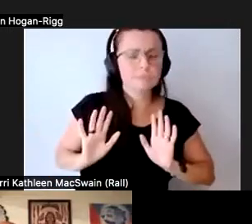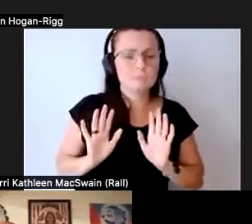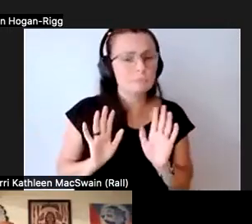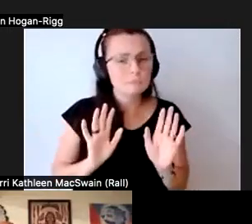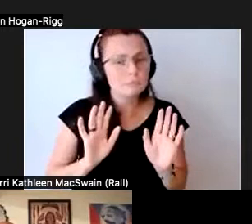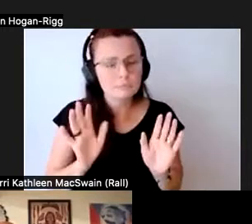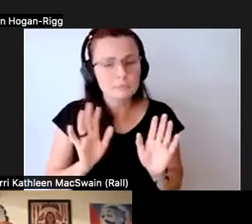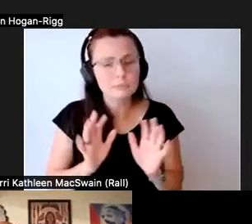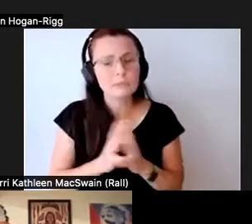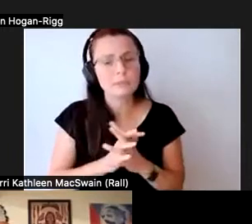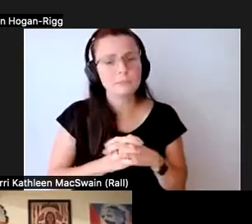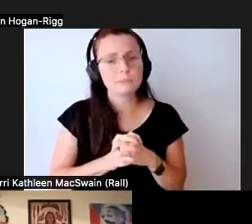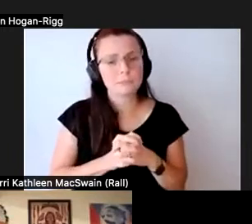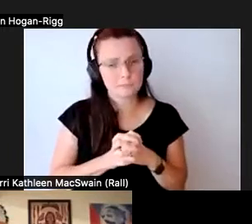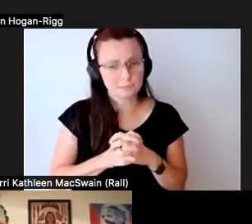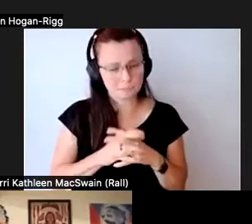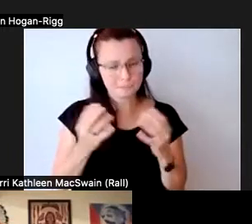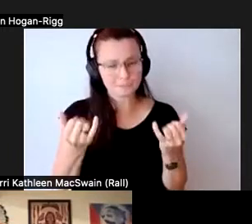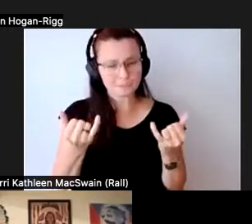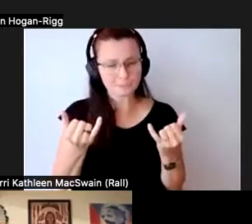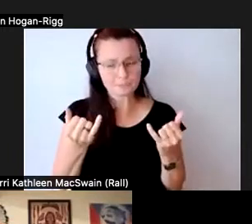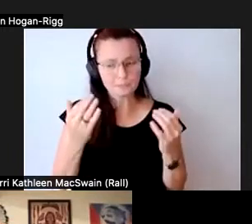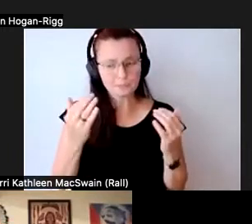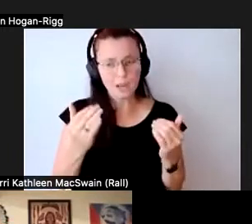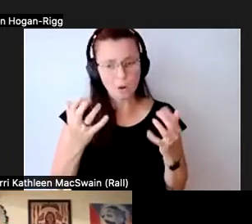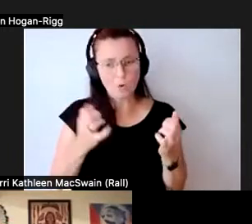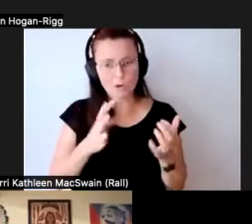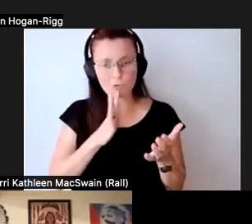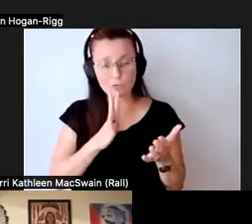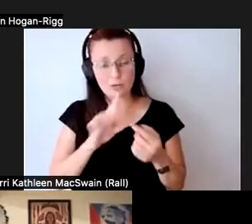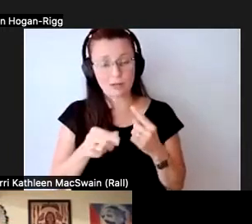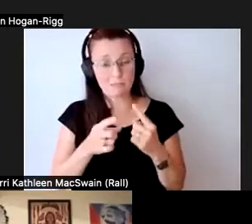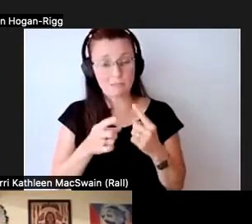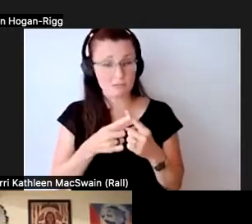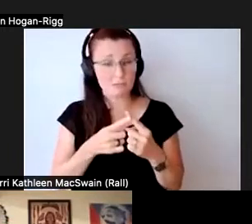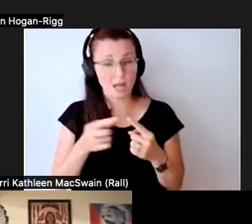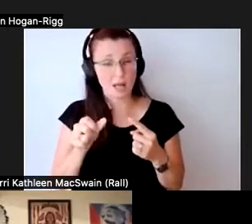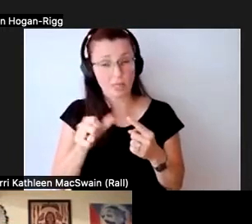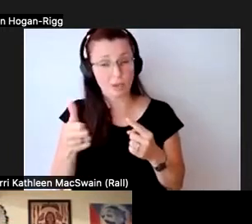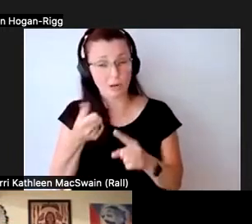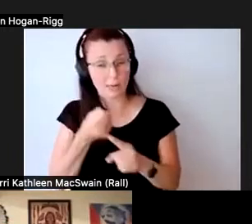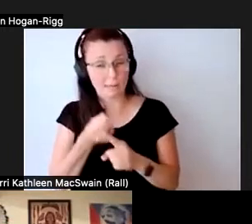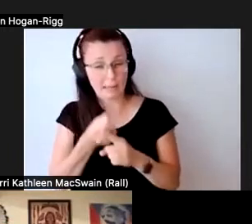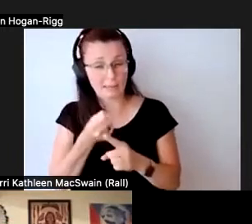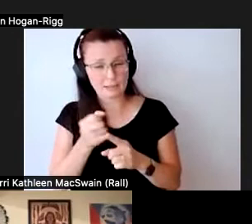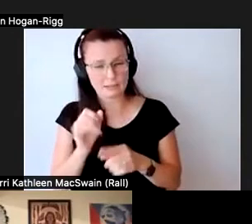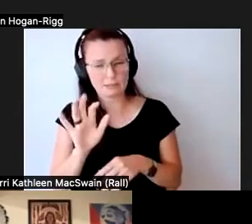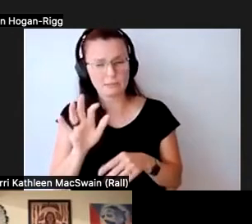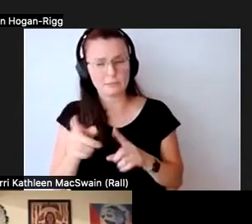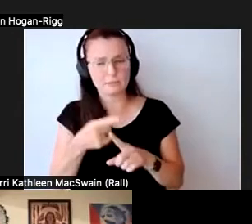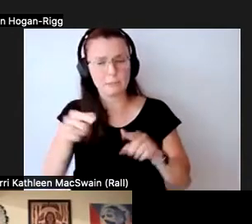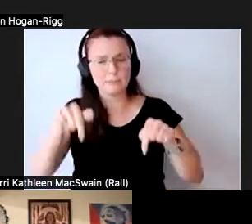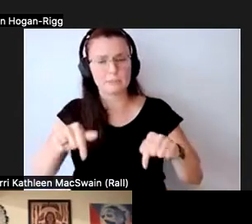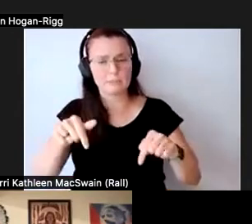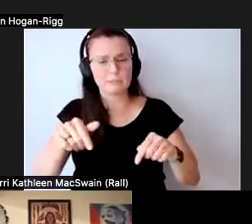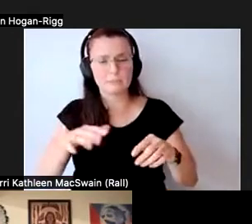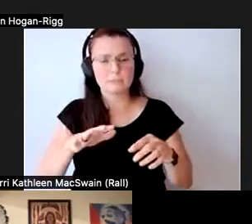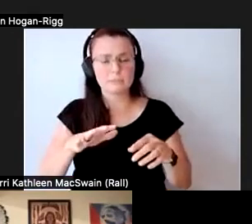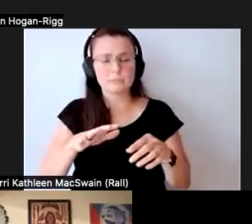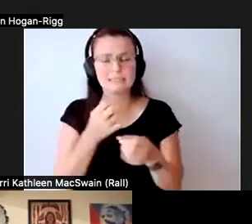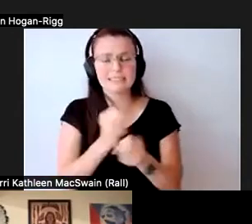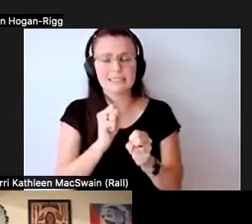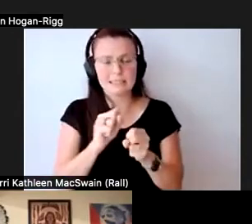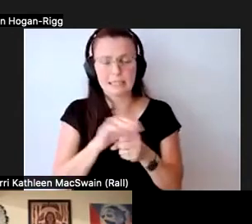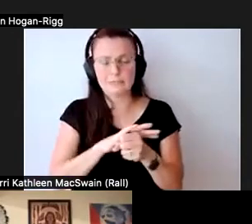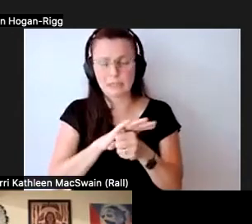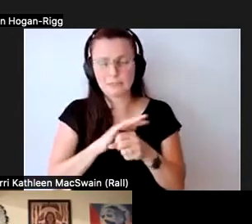I want to talk quickly about a couple of impacts we've had already. We have a park, a large park across the street from our